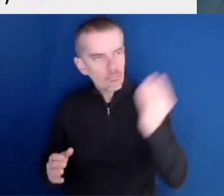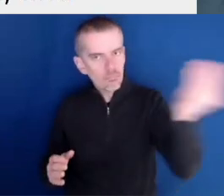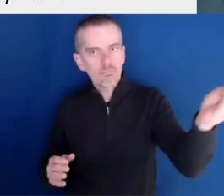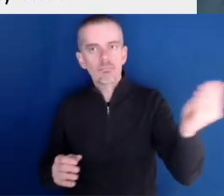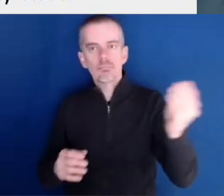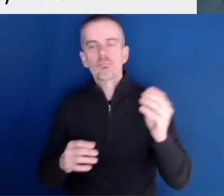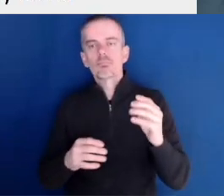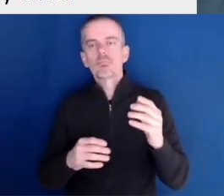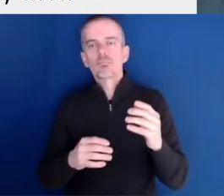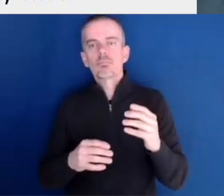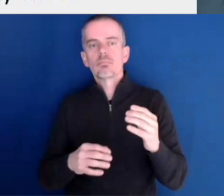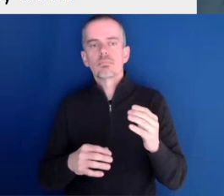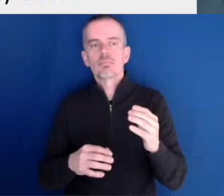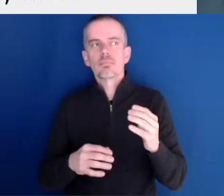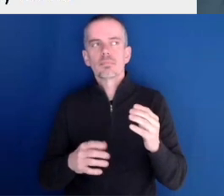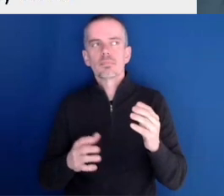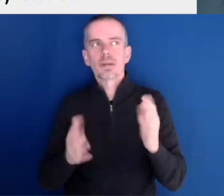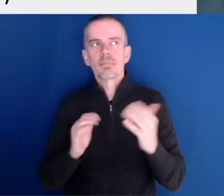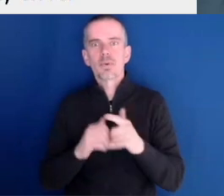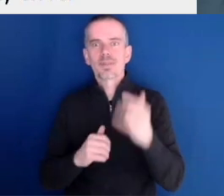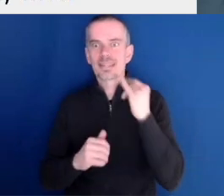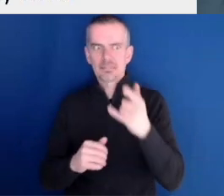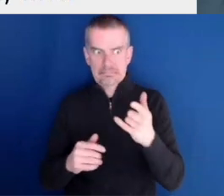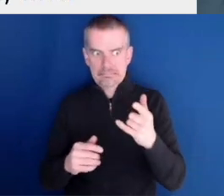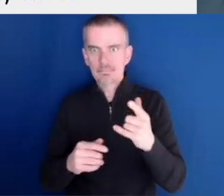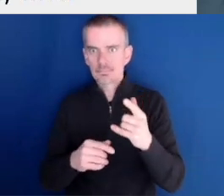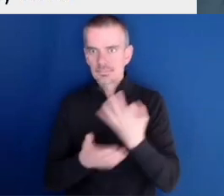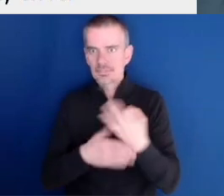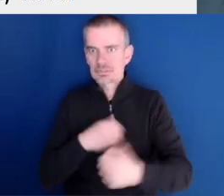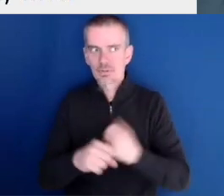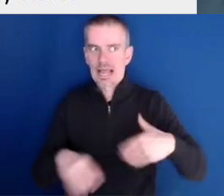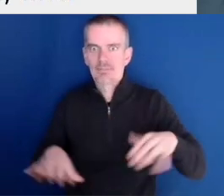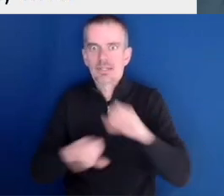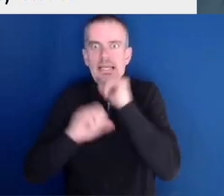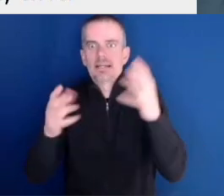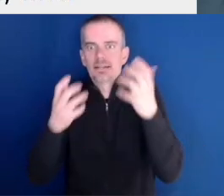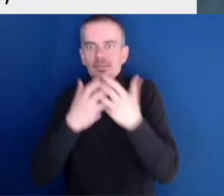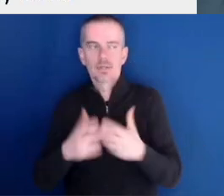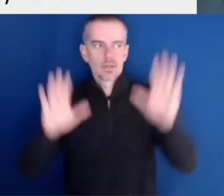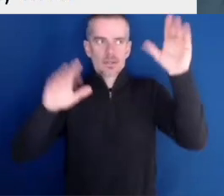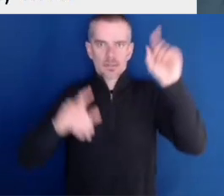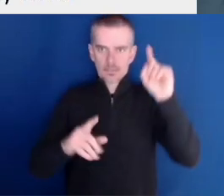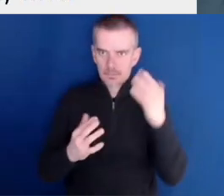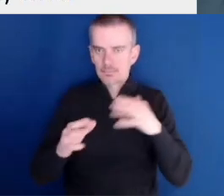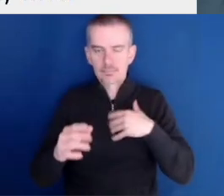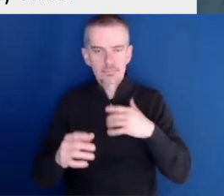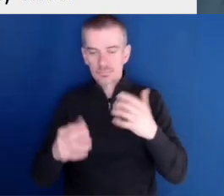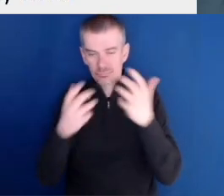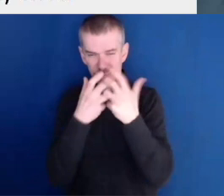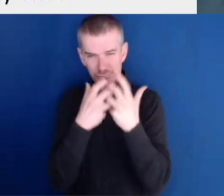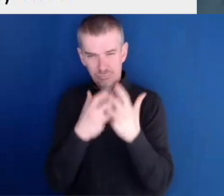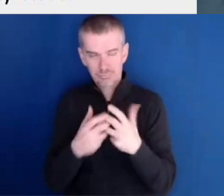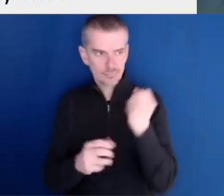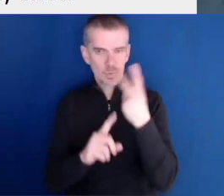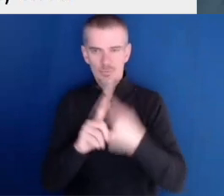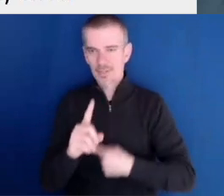versus maybe you haven't even performed a single reconciliation for the entire fiscal year, and now you're going to go scramble to perform 12 months worth of